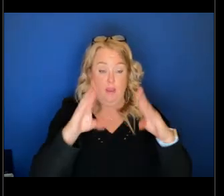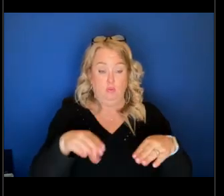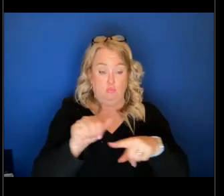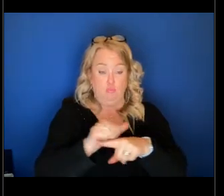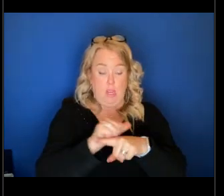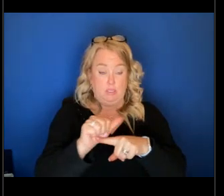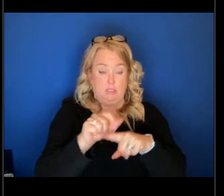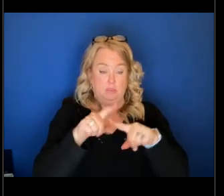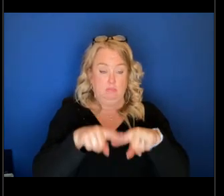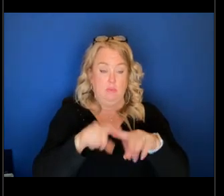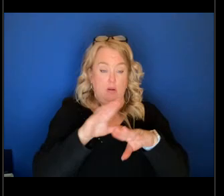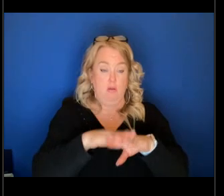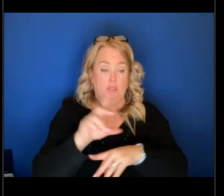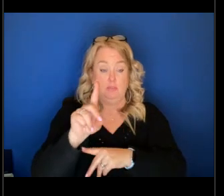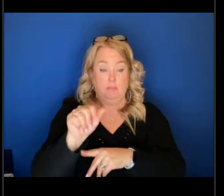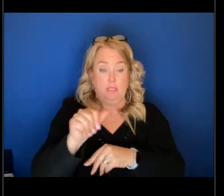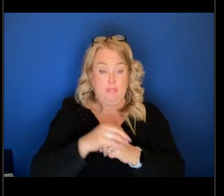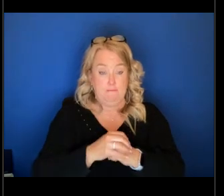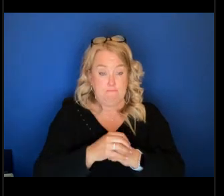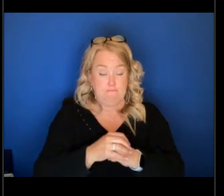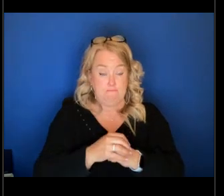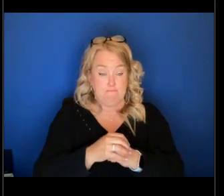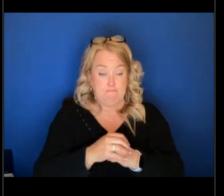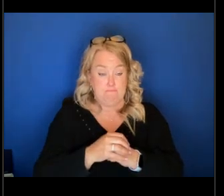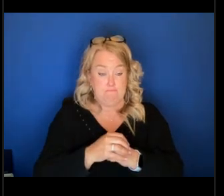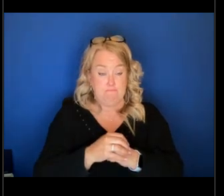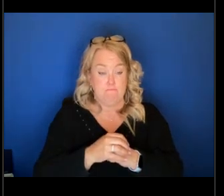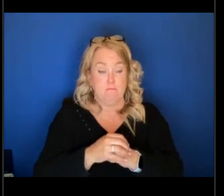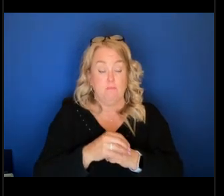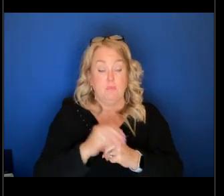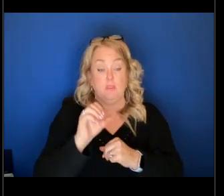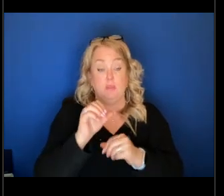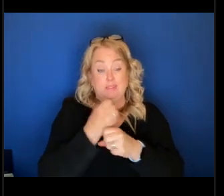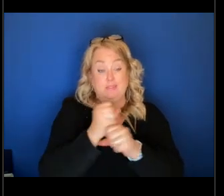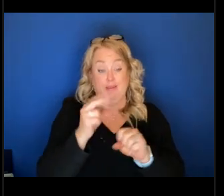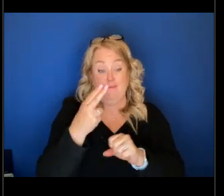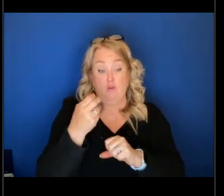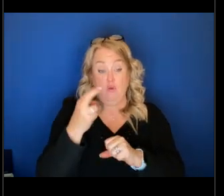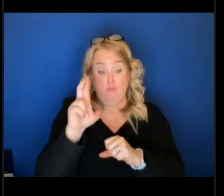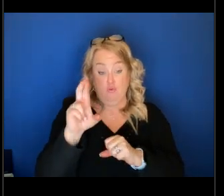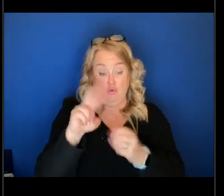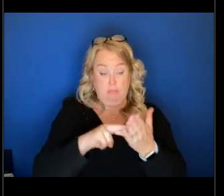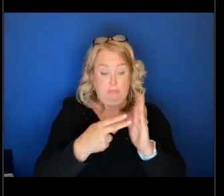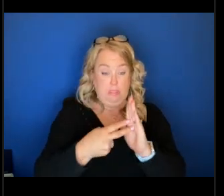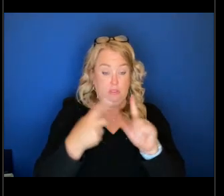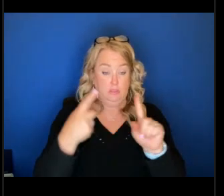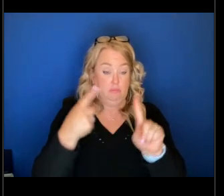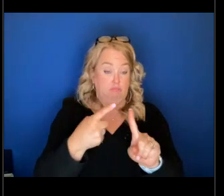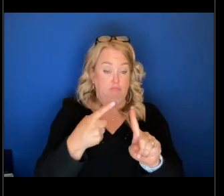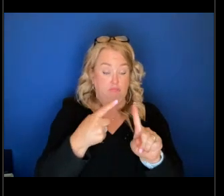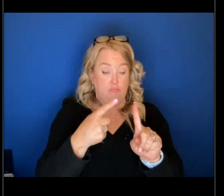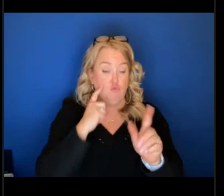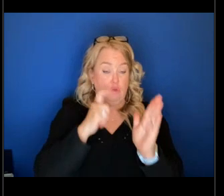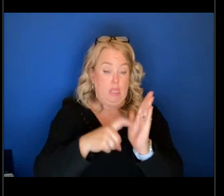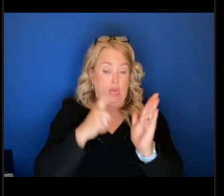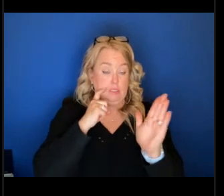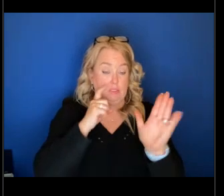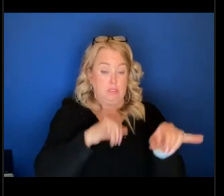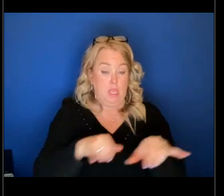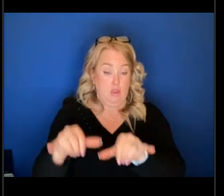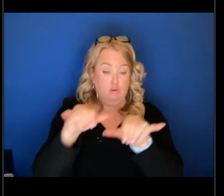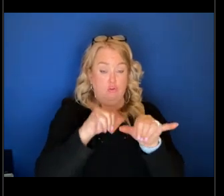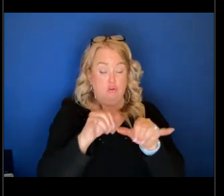practices based on disability. A safe harbor is an objective and recognized